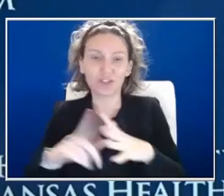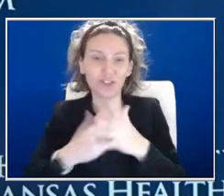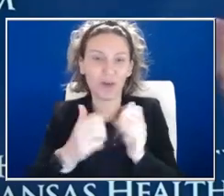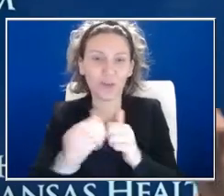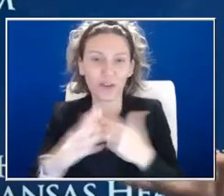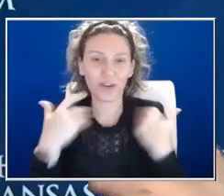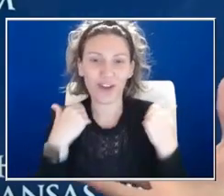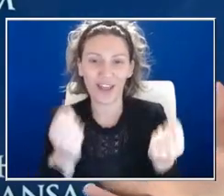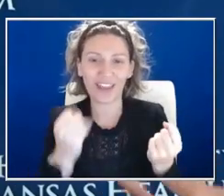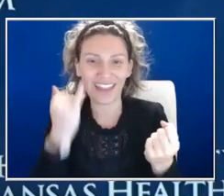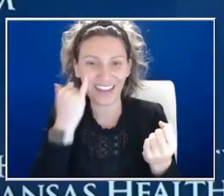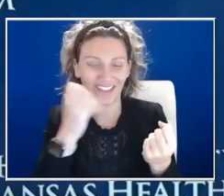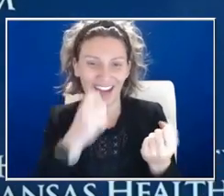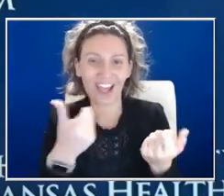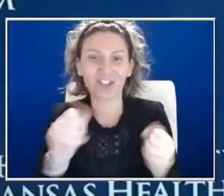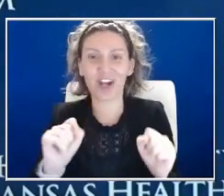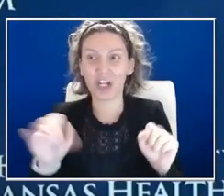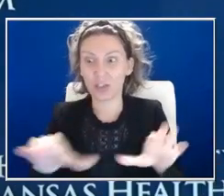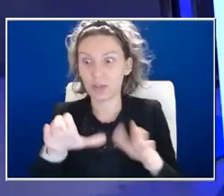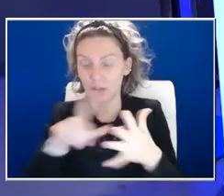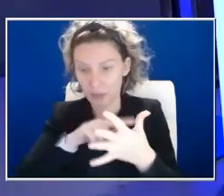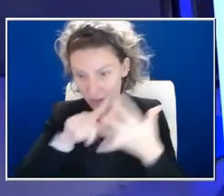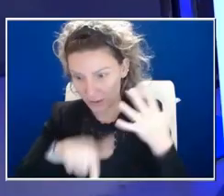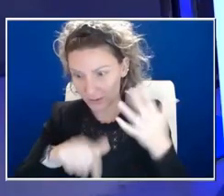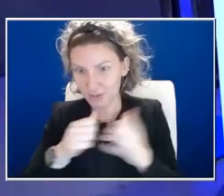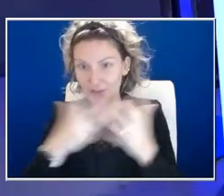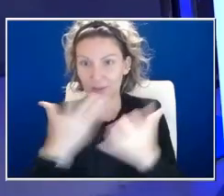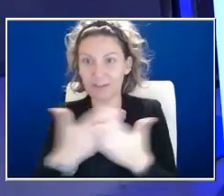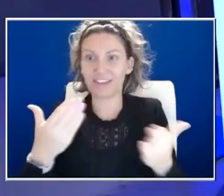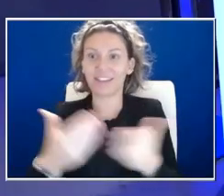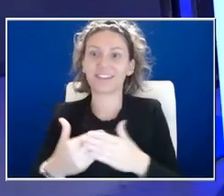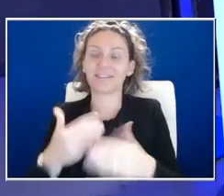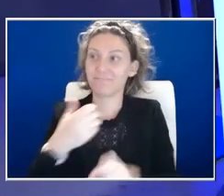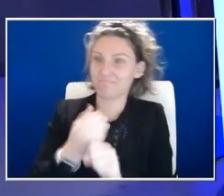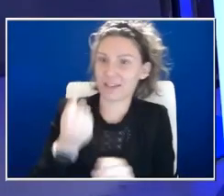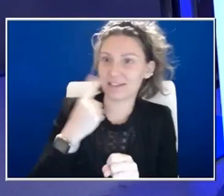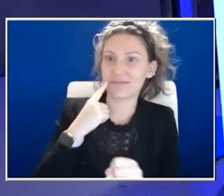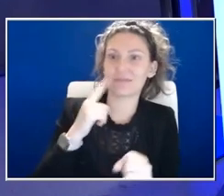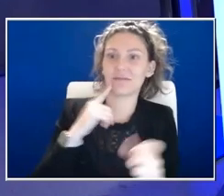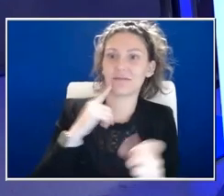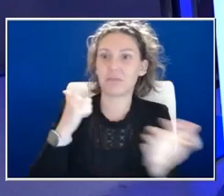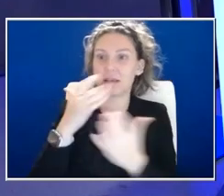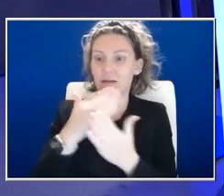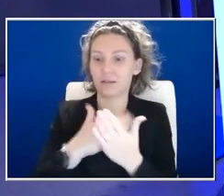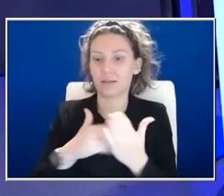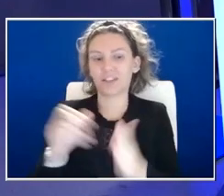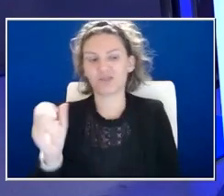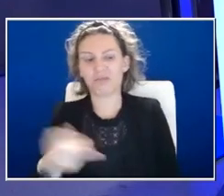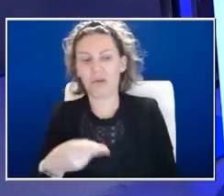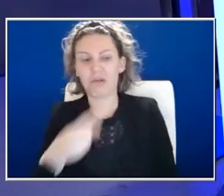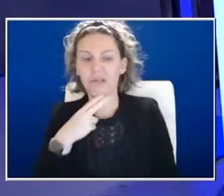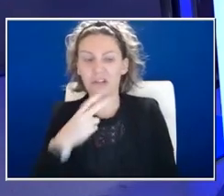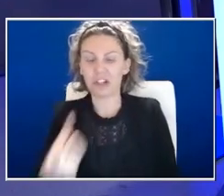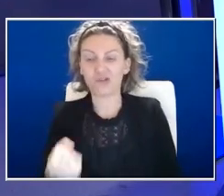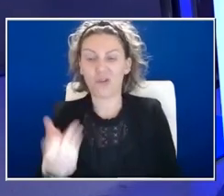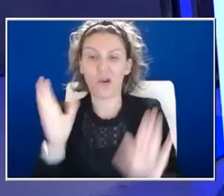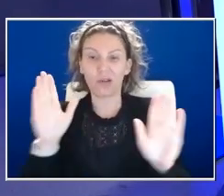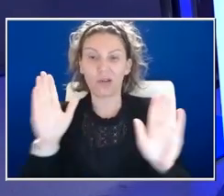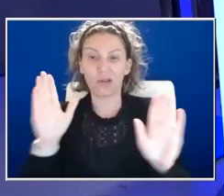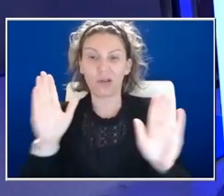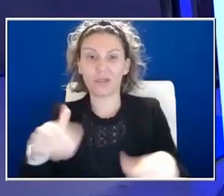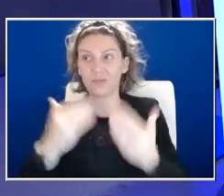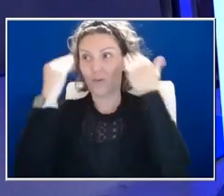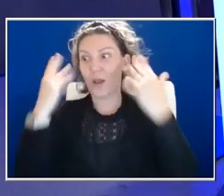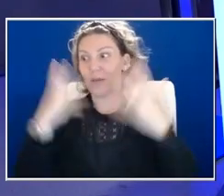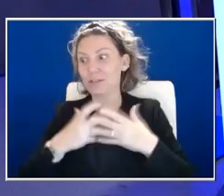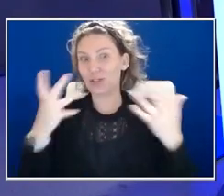trying to do so many things all at once. Yeah, that really makes sense. I could see a big list like ending up in the junk drawer or something mm-hmm. if it's too just overwhelming. Too many things, yeah. just